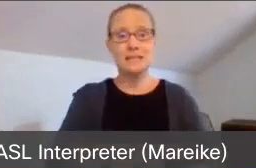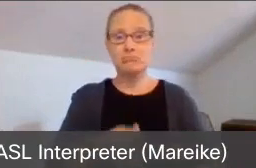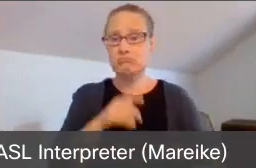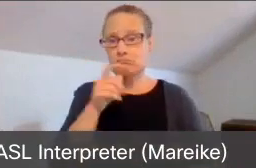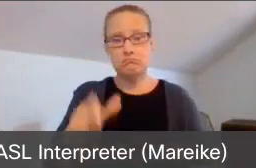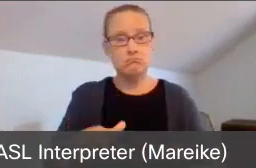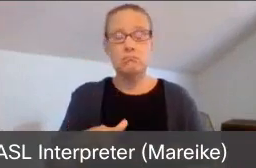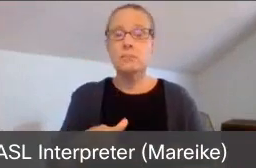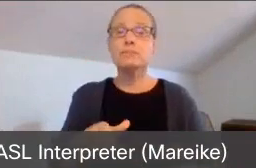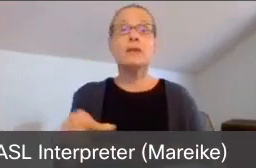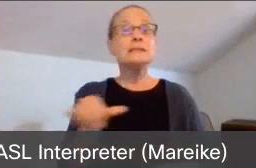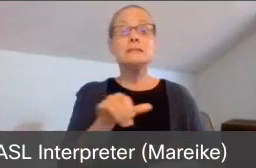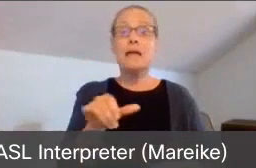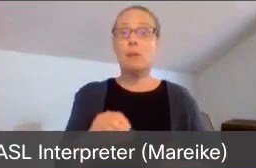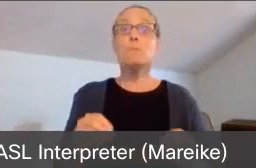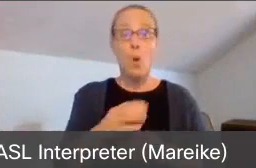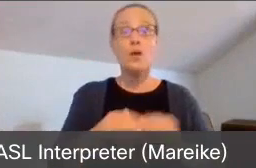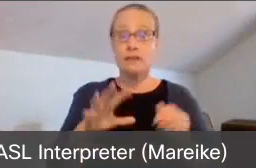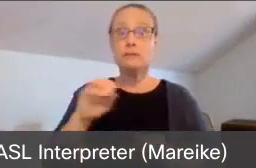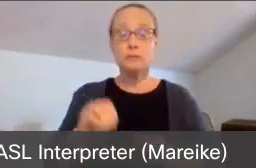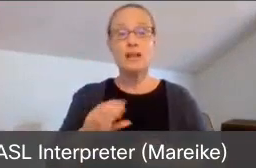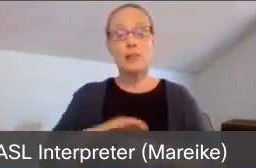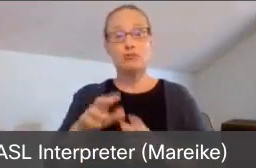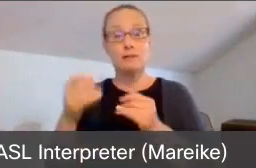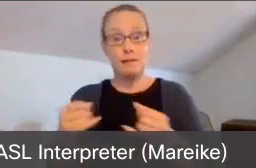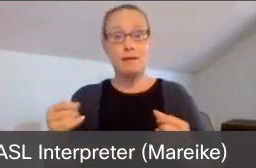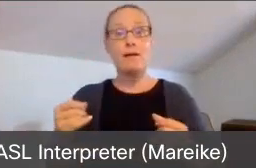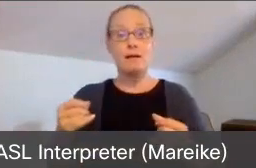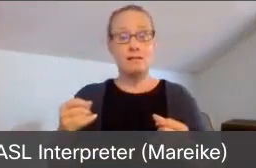in actually even more than that in our crisis line. In our crisis